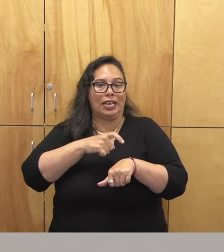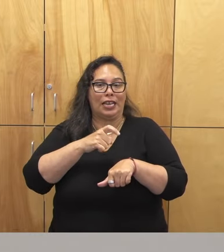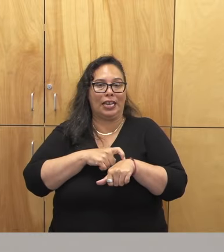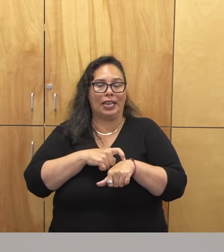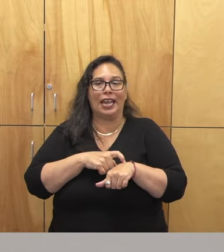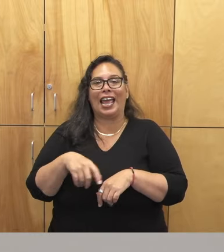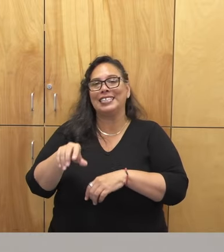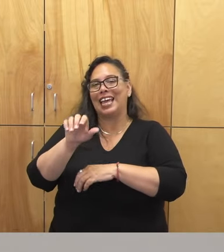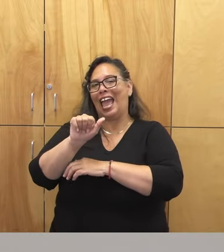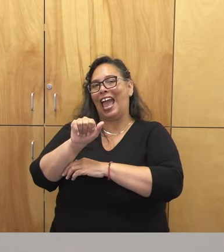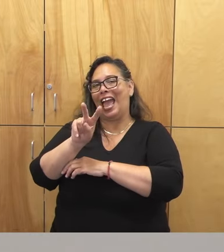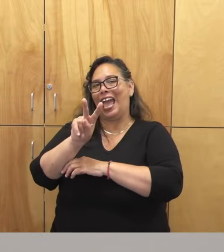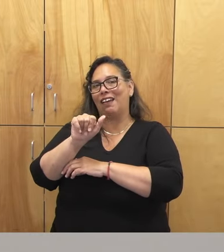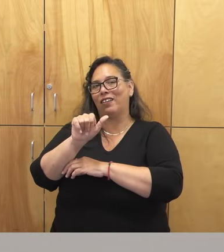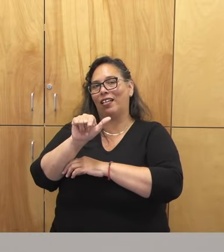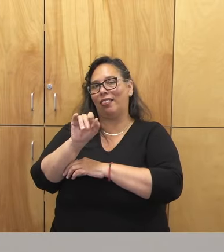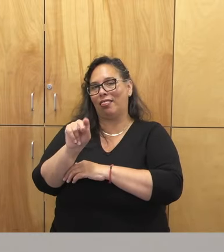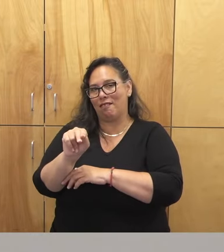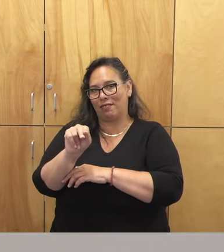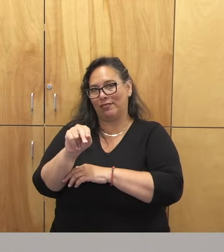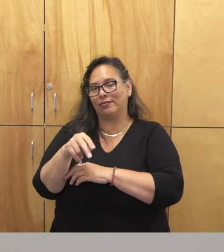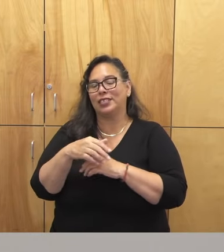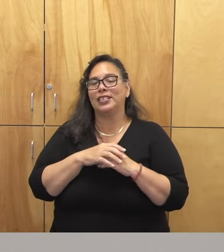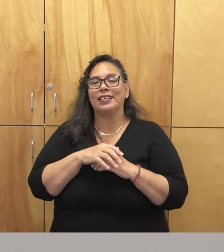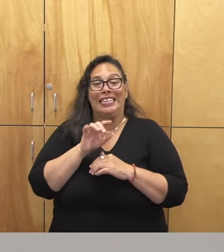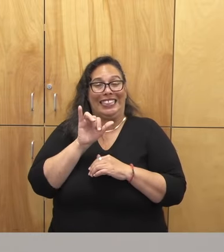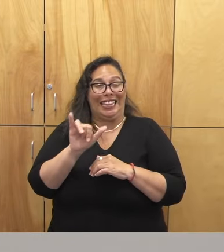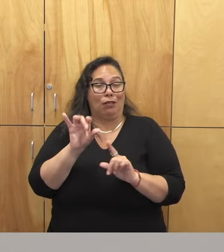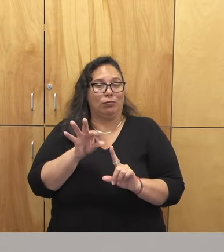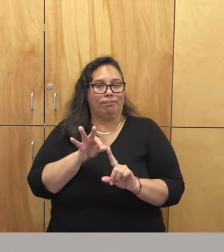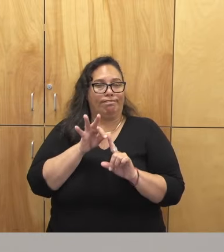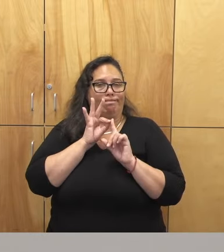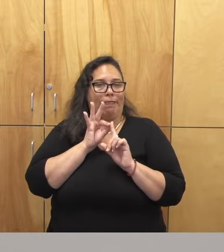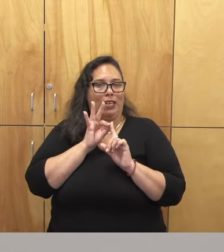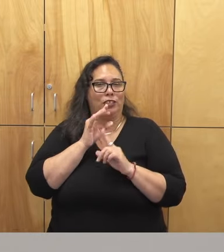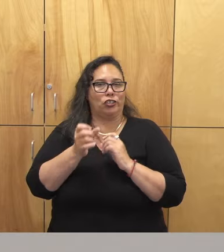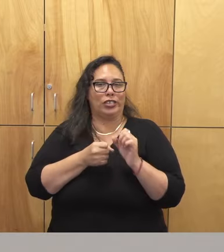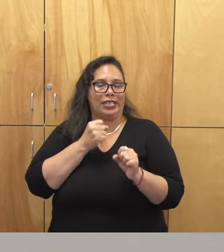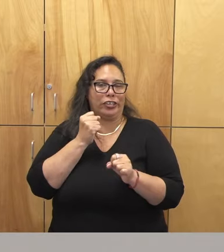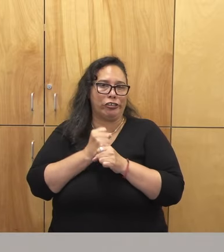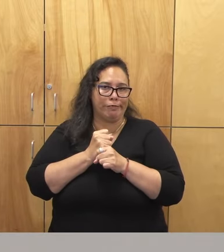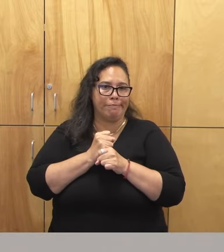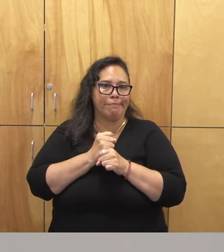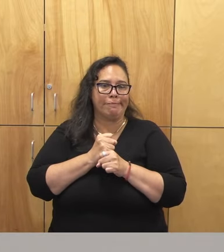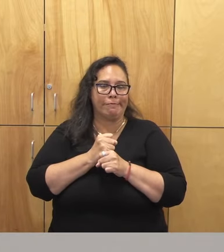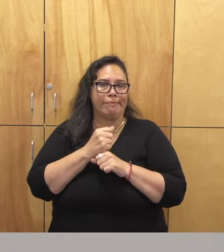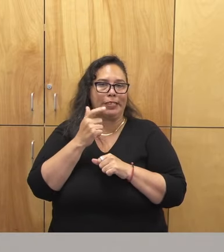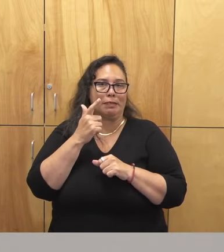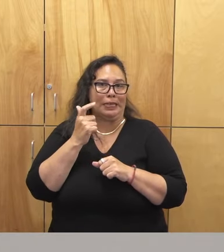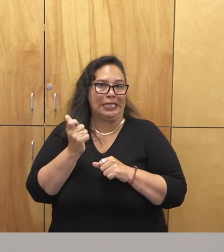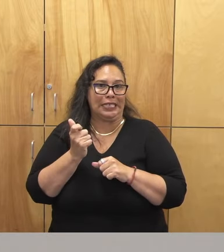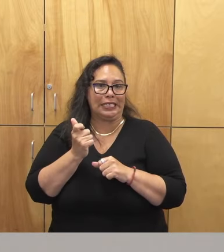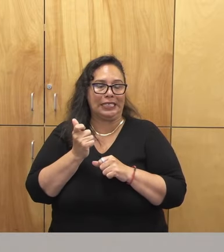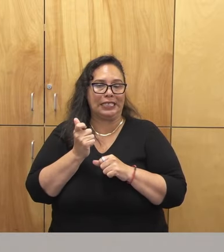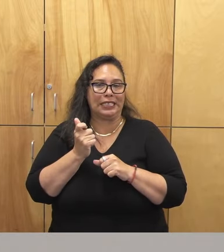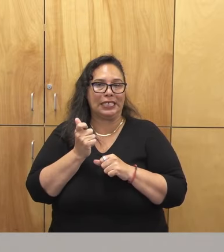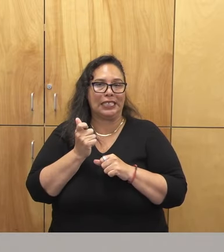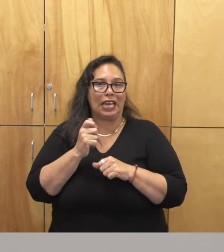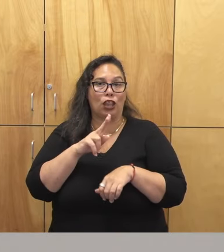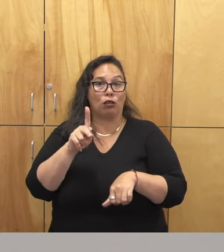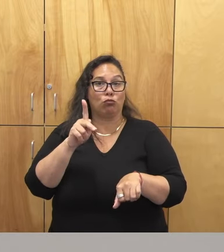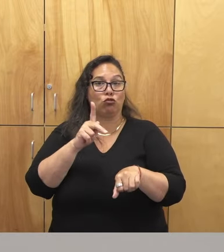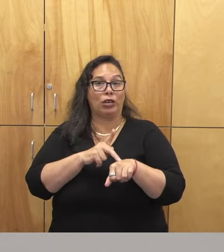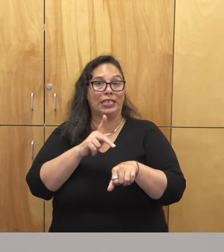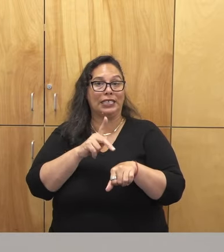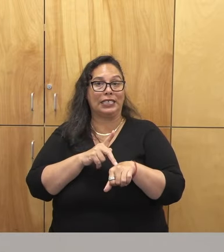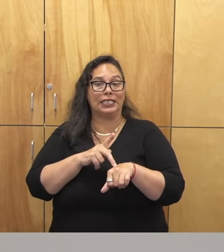Avalon. And this was a very special year to do Avalon, because the principal,